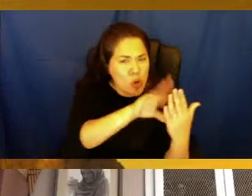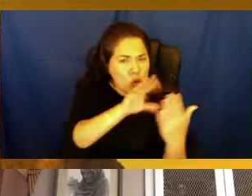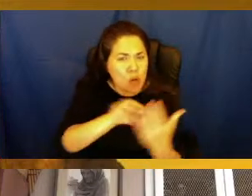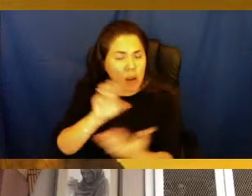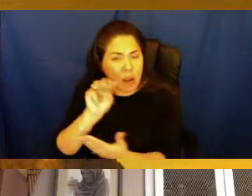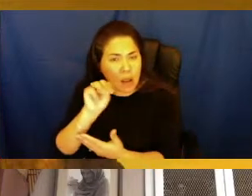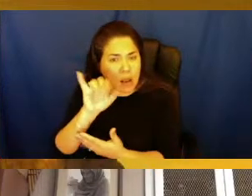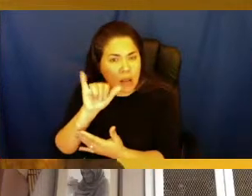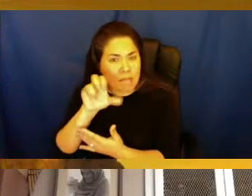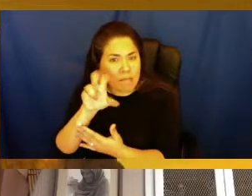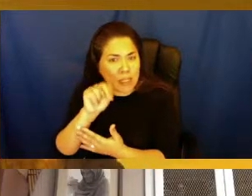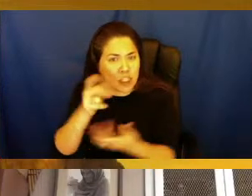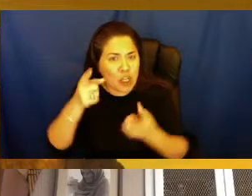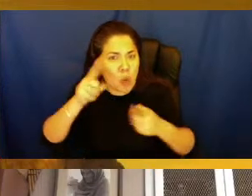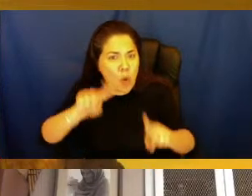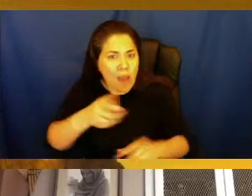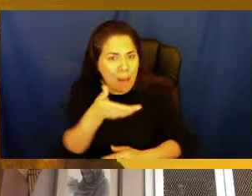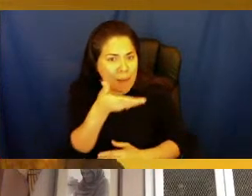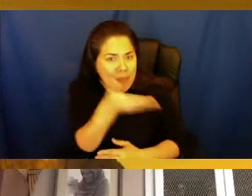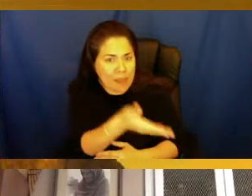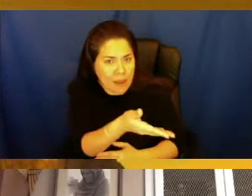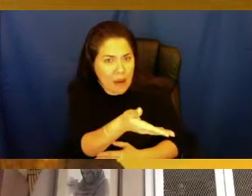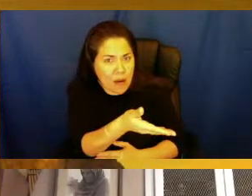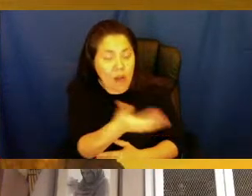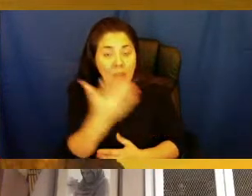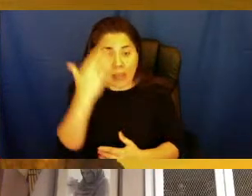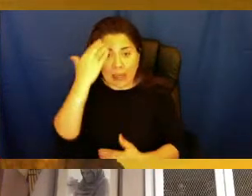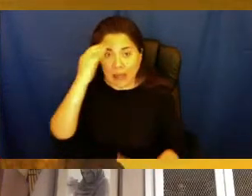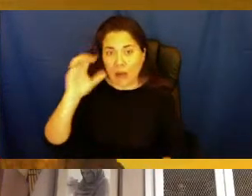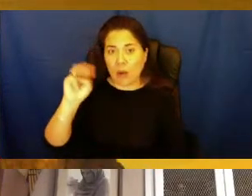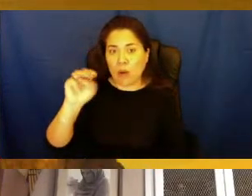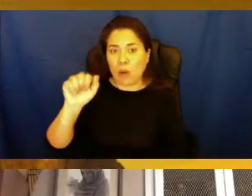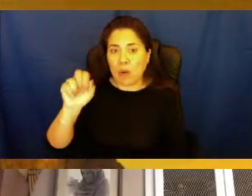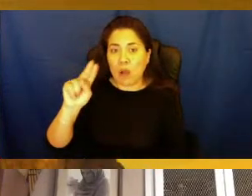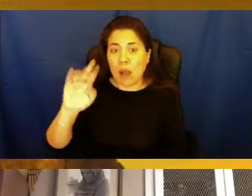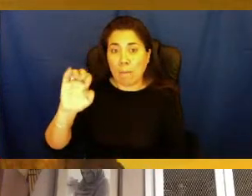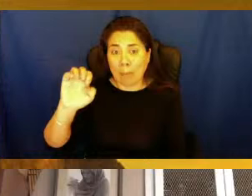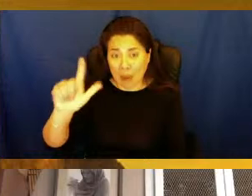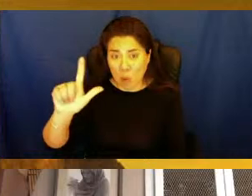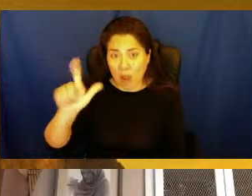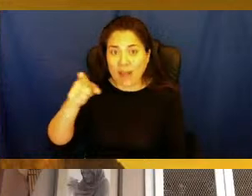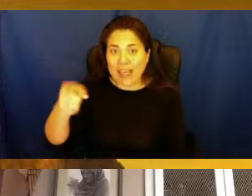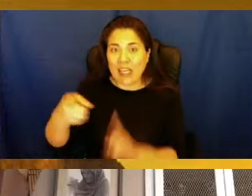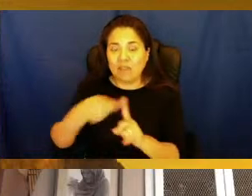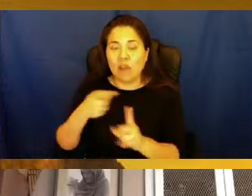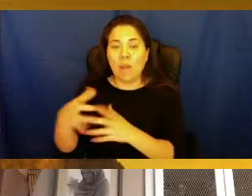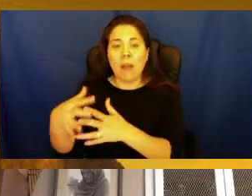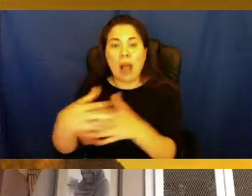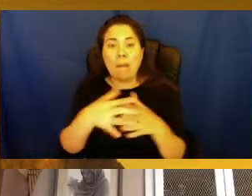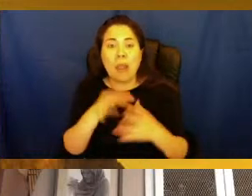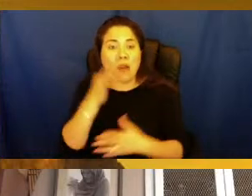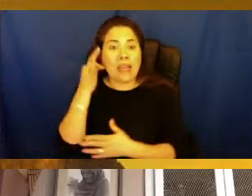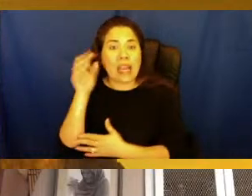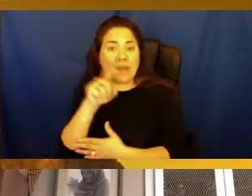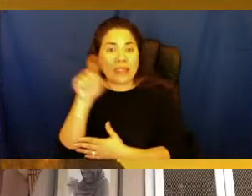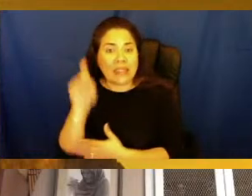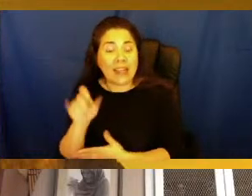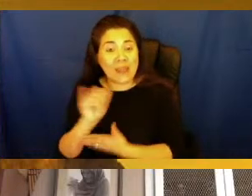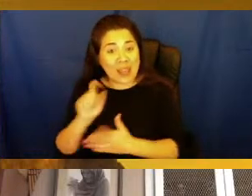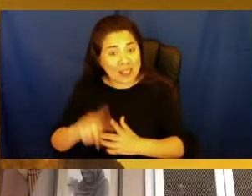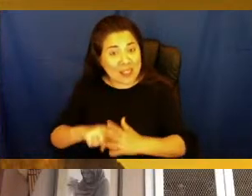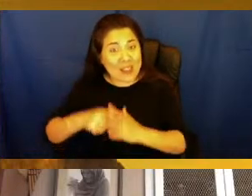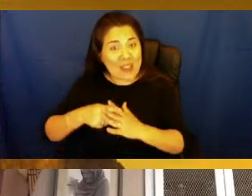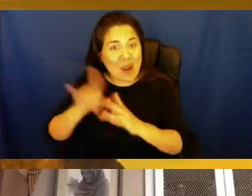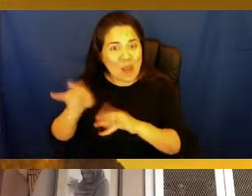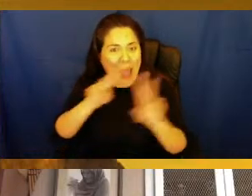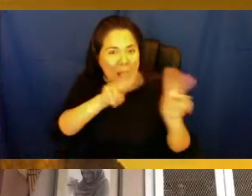going with Manuel from the American Indians of Texas. And it's like just a start. And from there, you